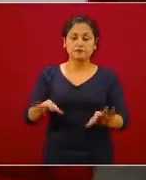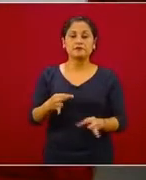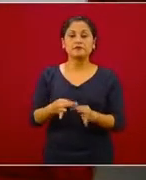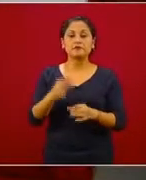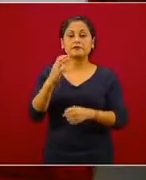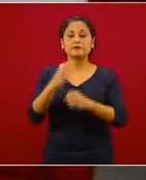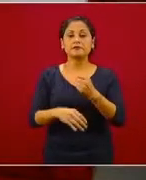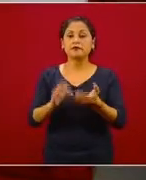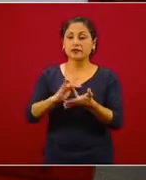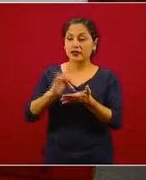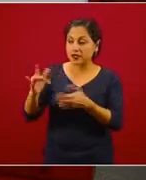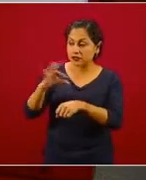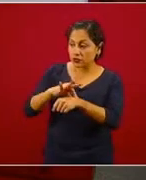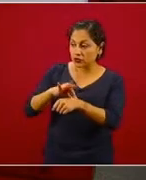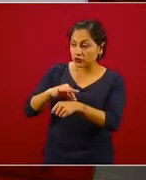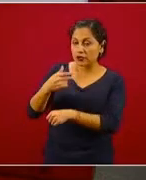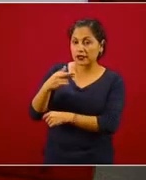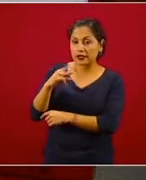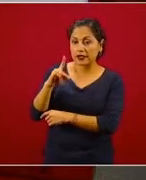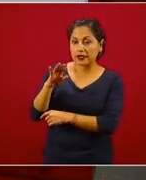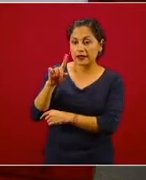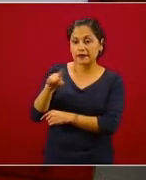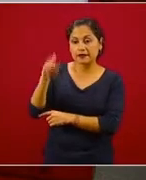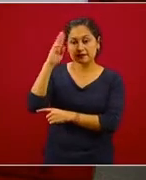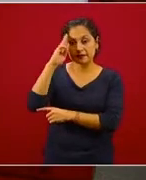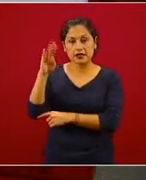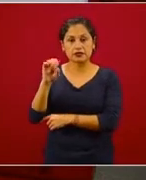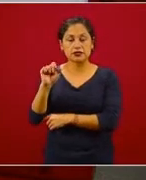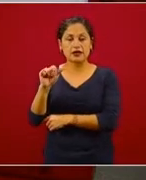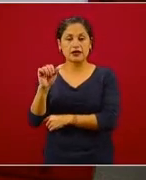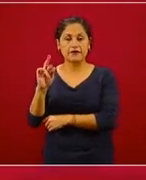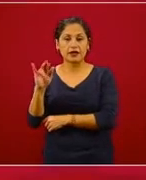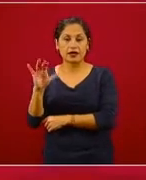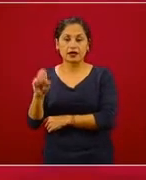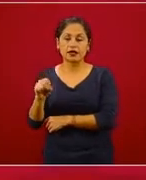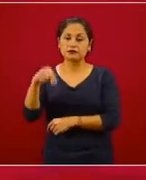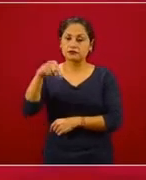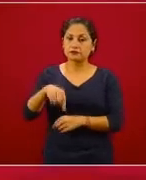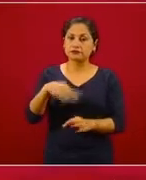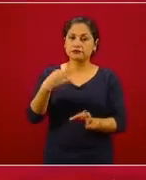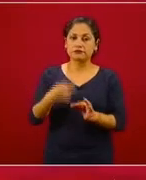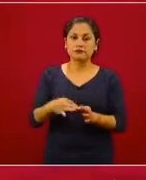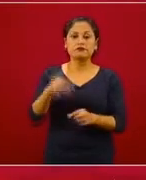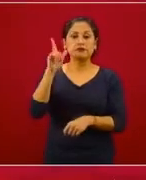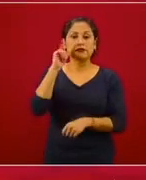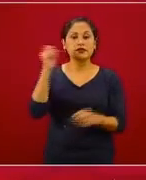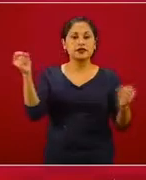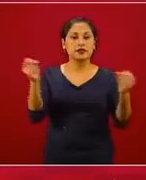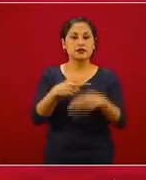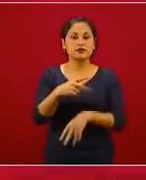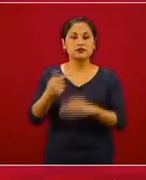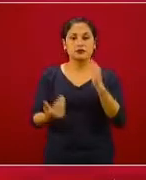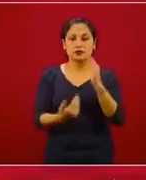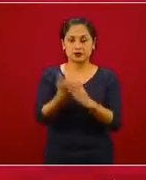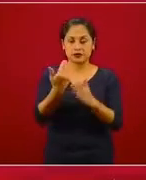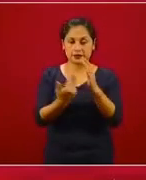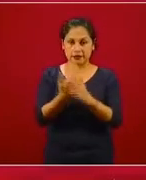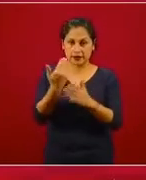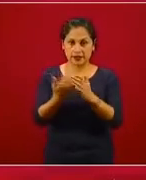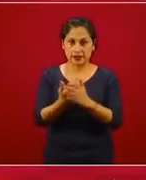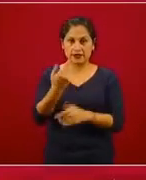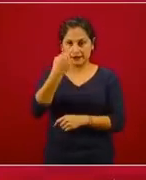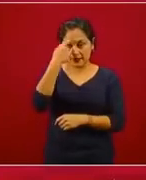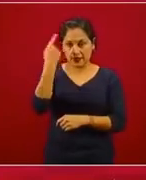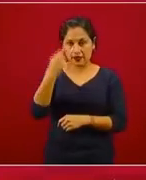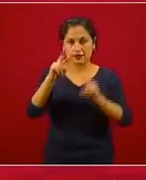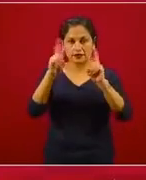20 o'clock. I wouldn't like to rush this, but we really have to end this today.